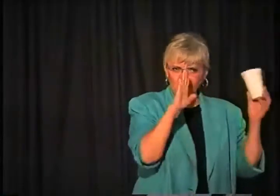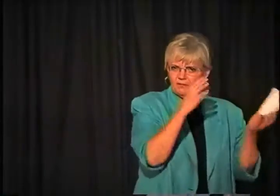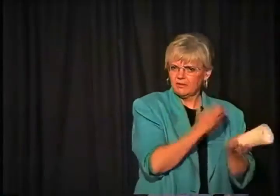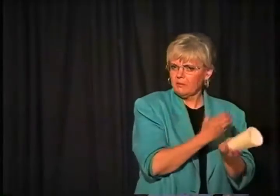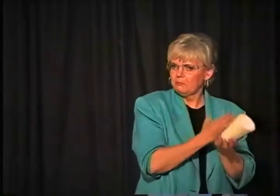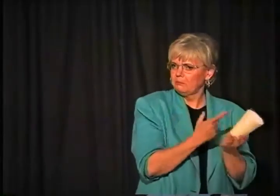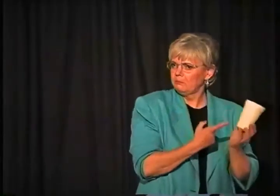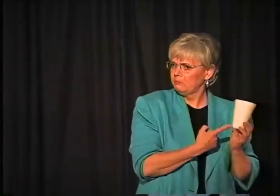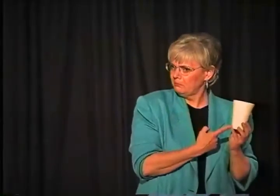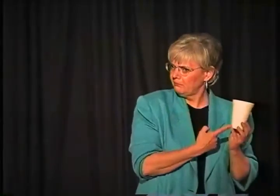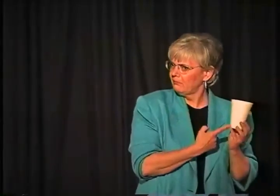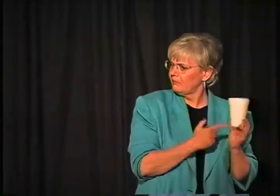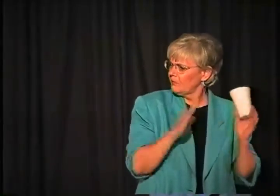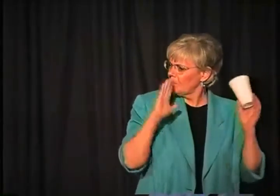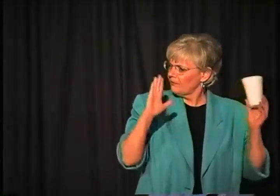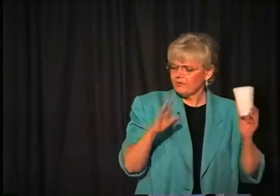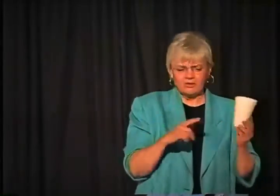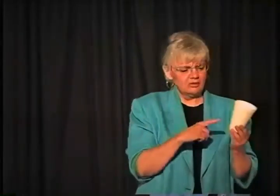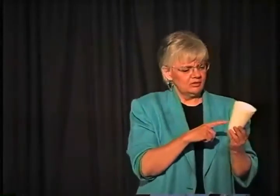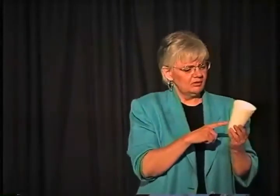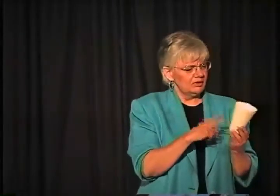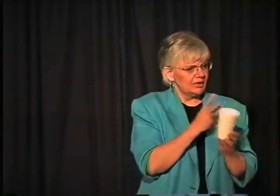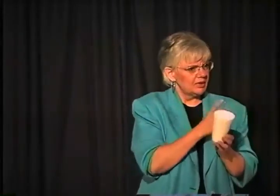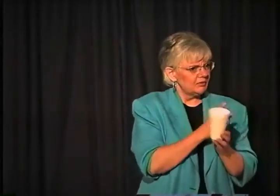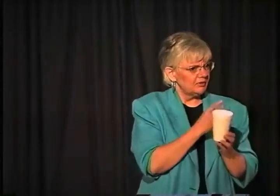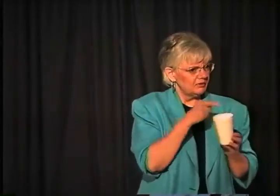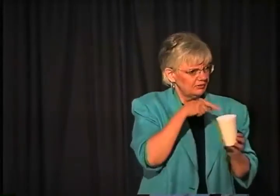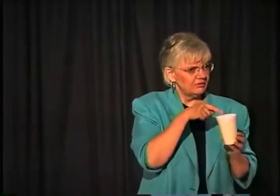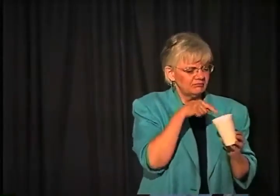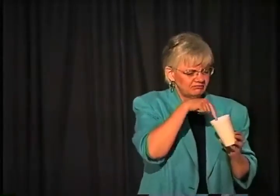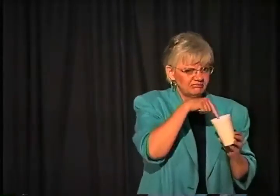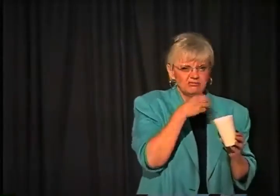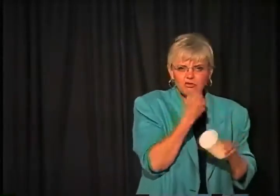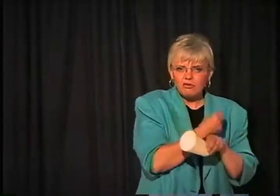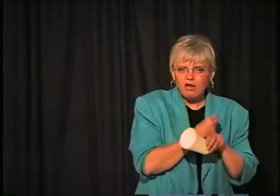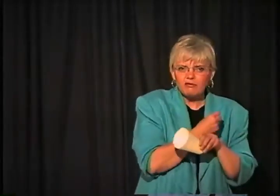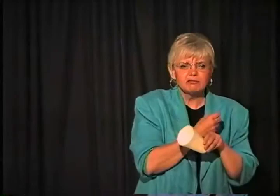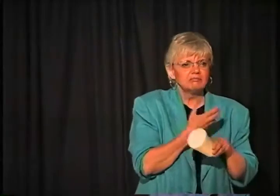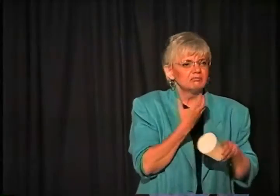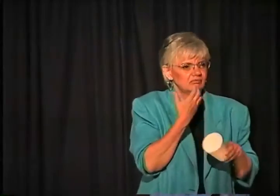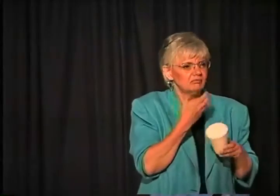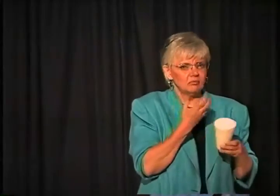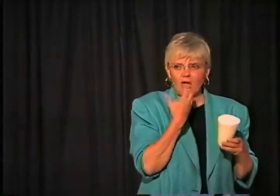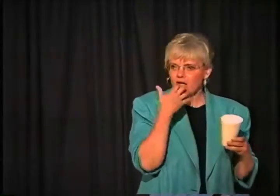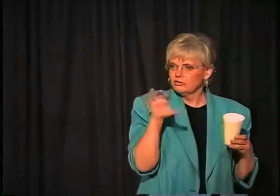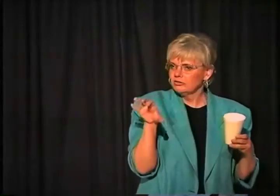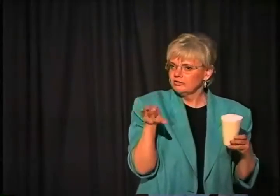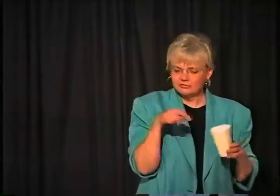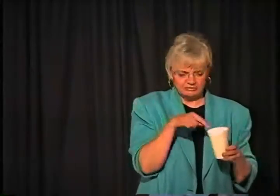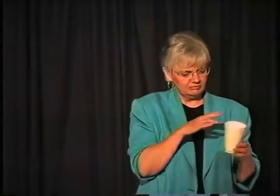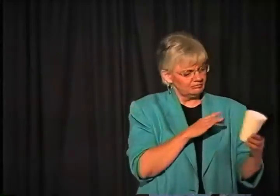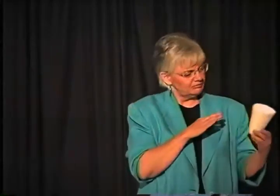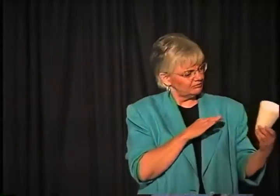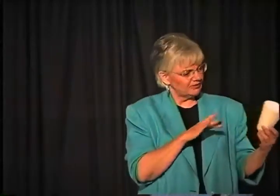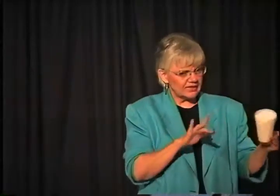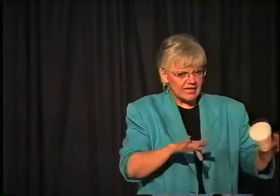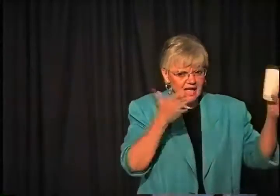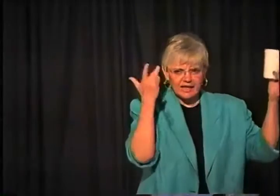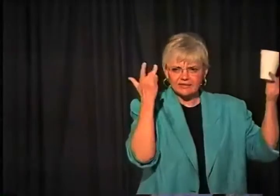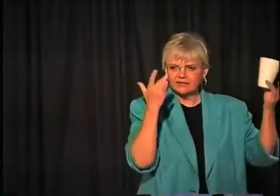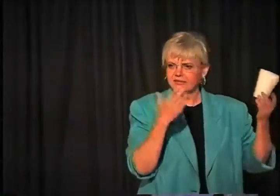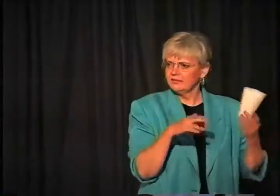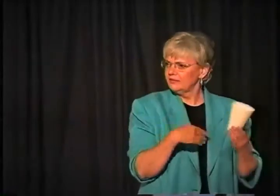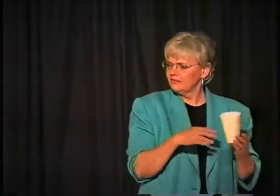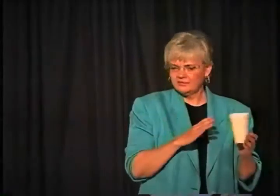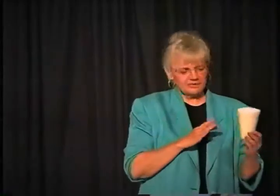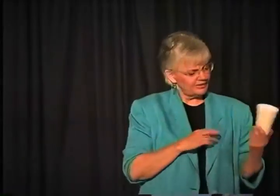example. It's a wonderful little invention. Put your coffee in there, keeps it hot.